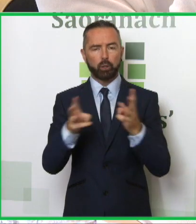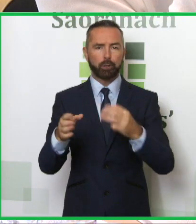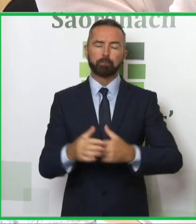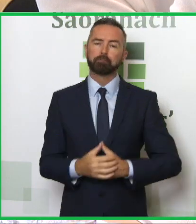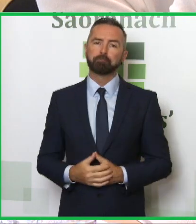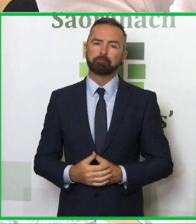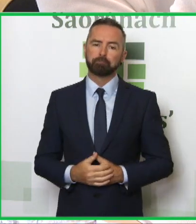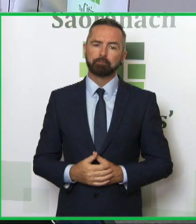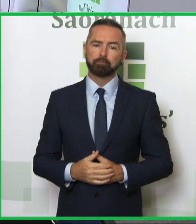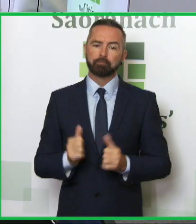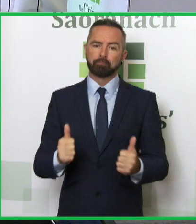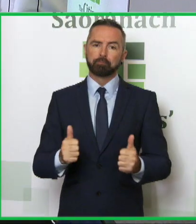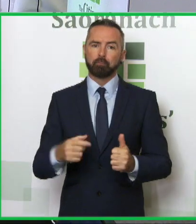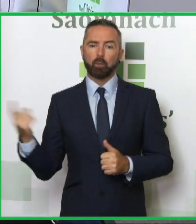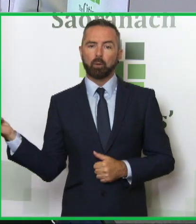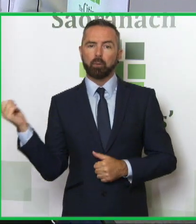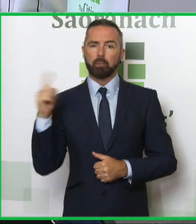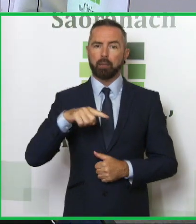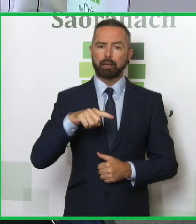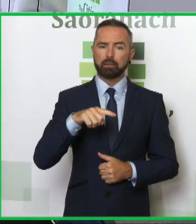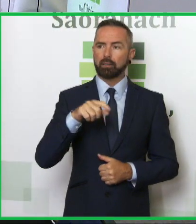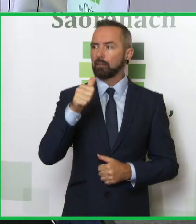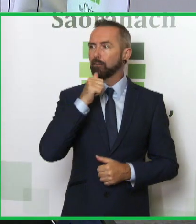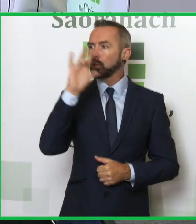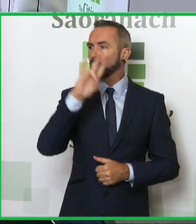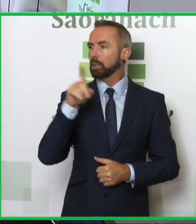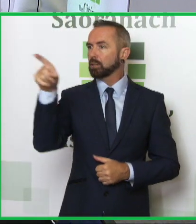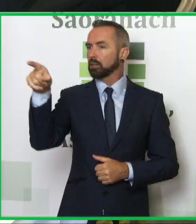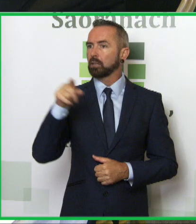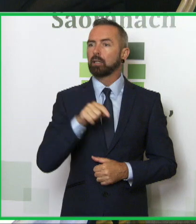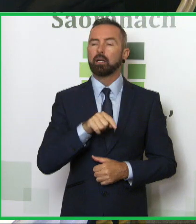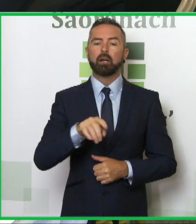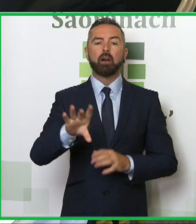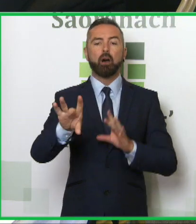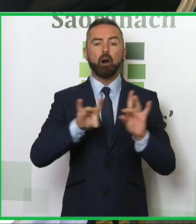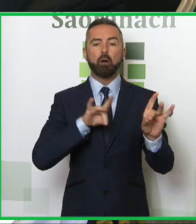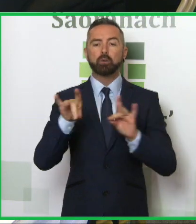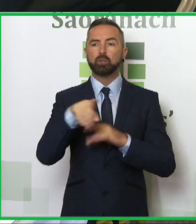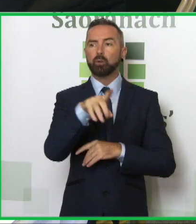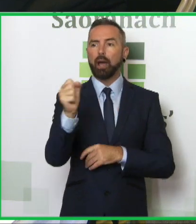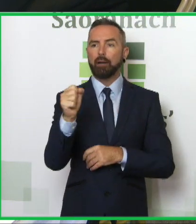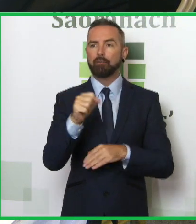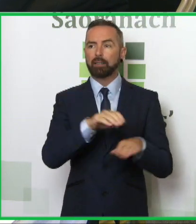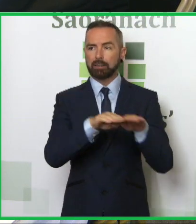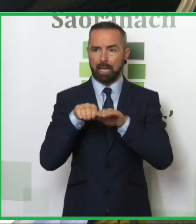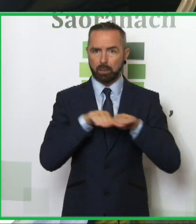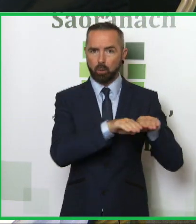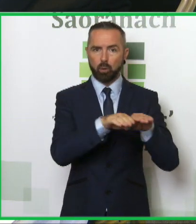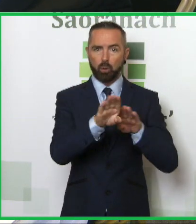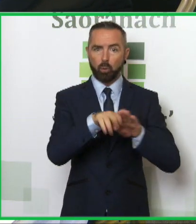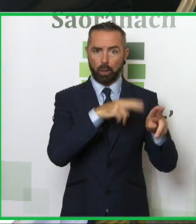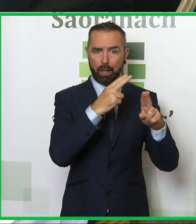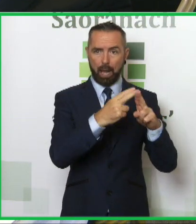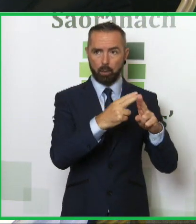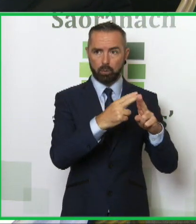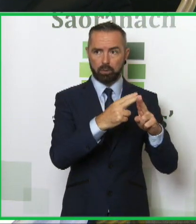So again, going back to Lana's first question as well, which I think was good, the option that you have there, which is status quo, is without this